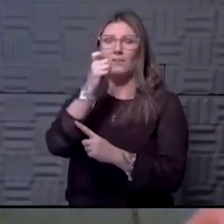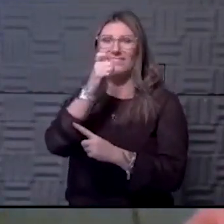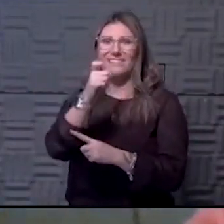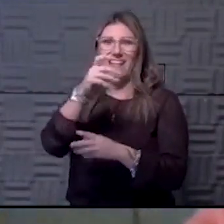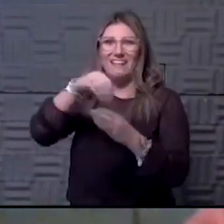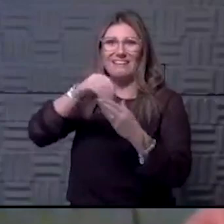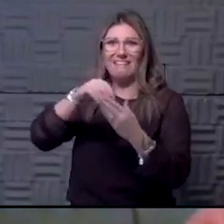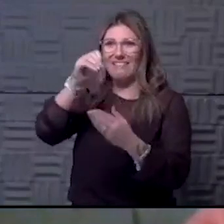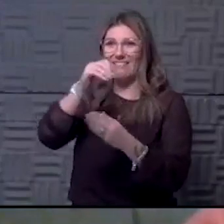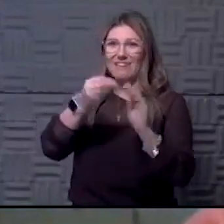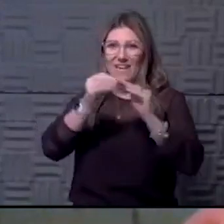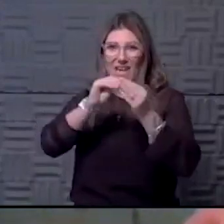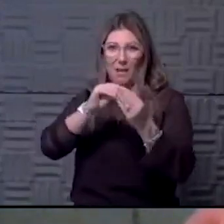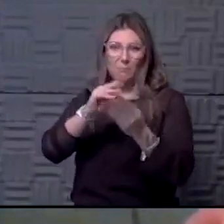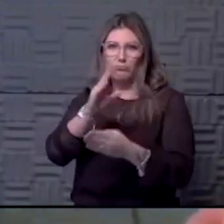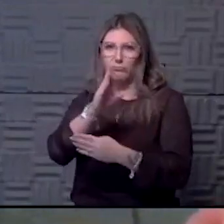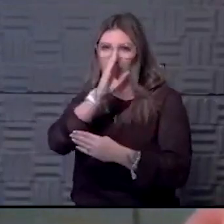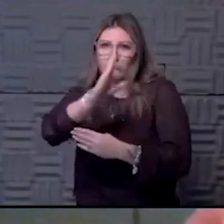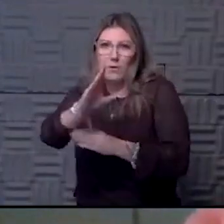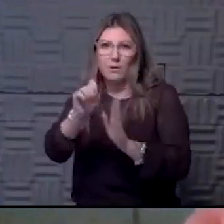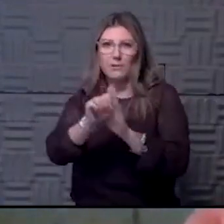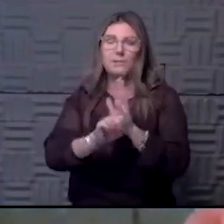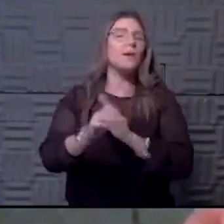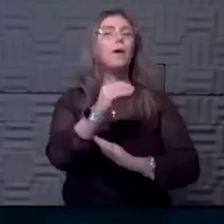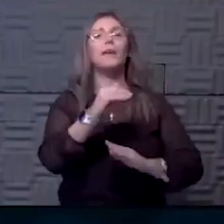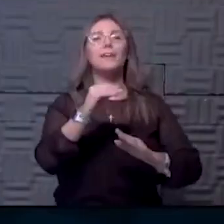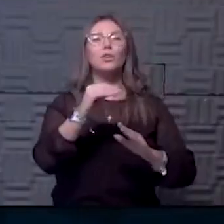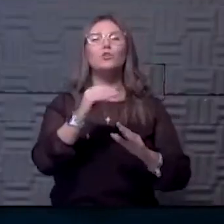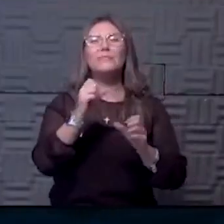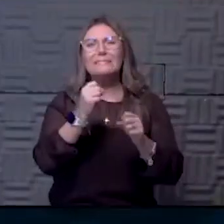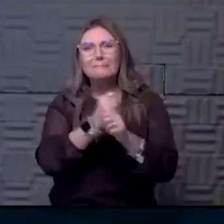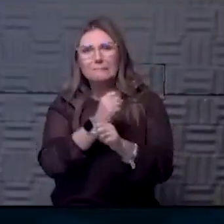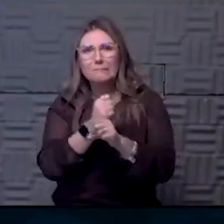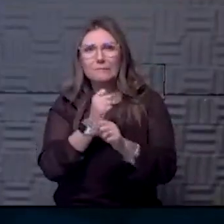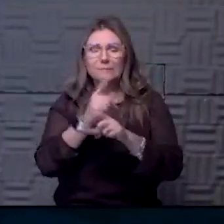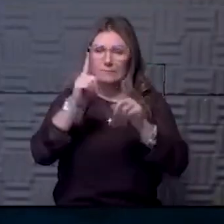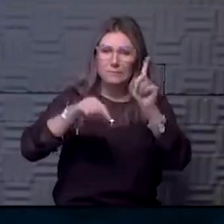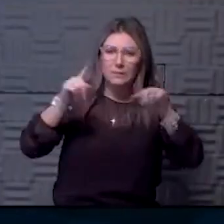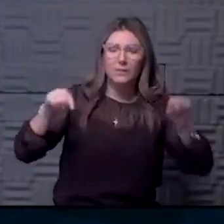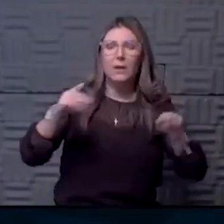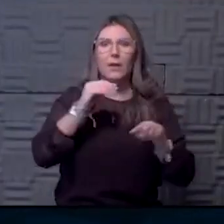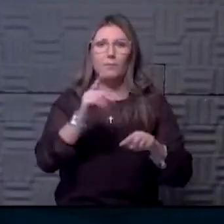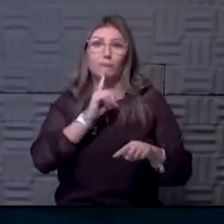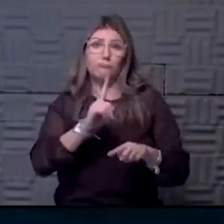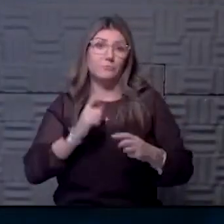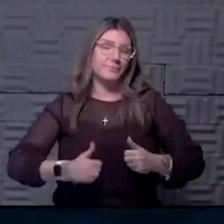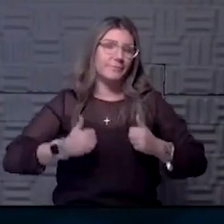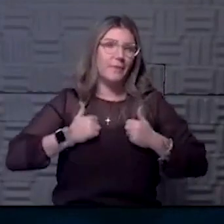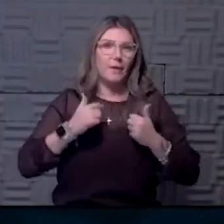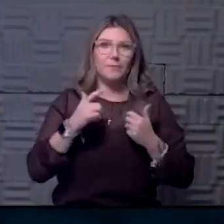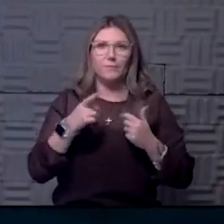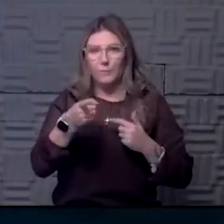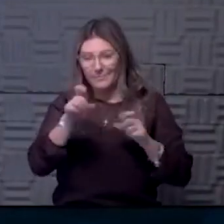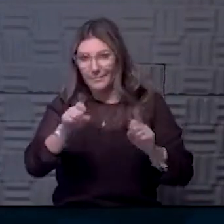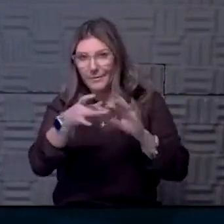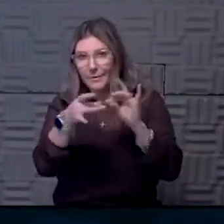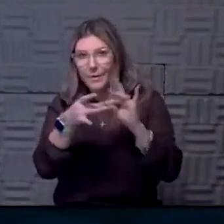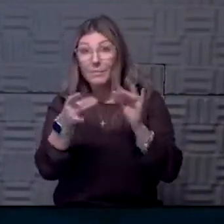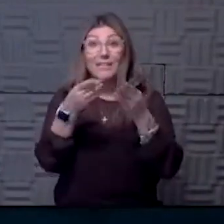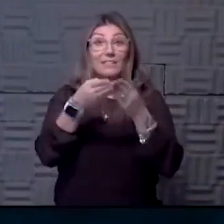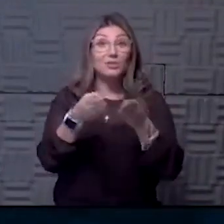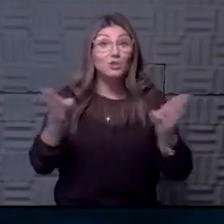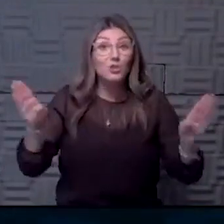numbers directed to the states. And well, I think there's going to be some statistical variation. The reality is that, and Jessica comment on this, that in